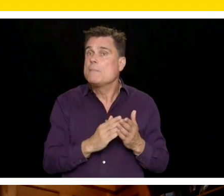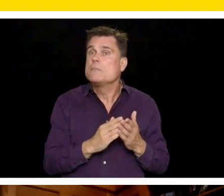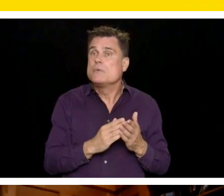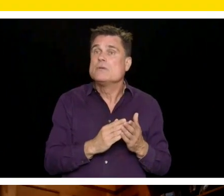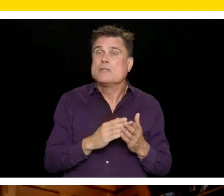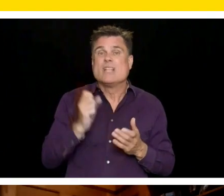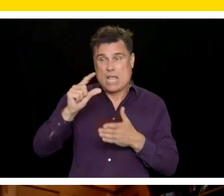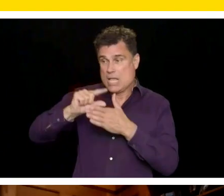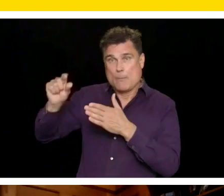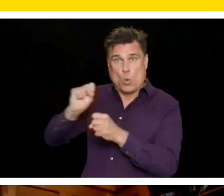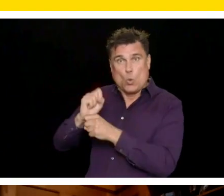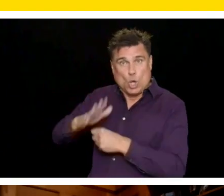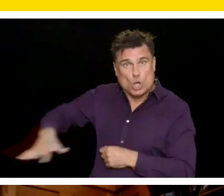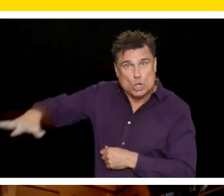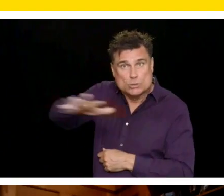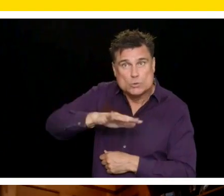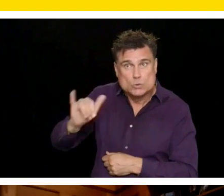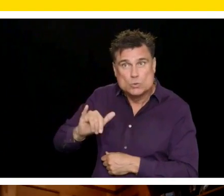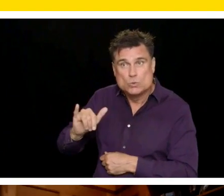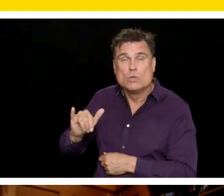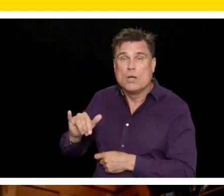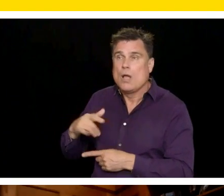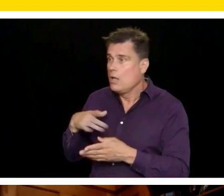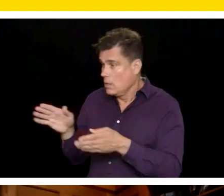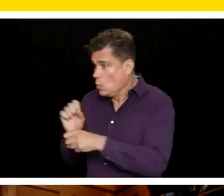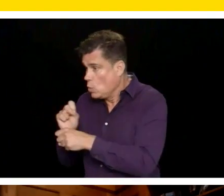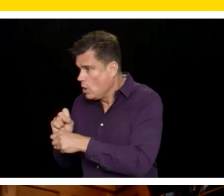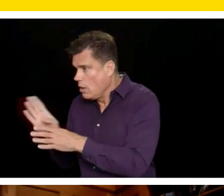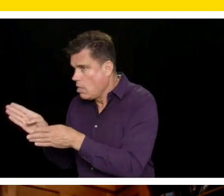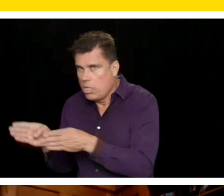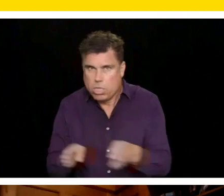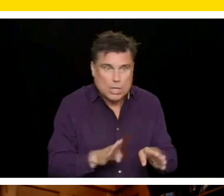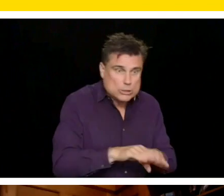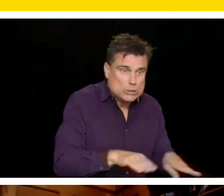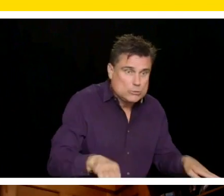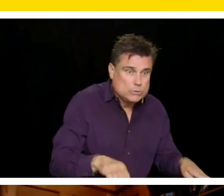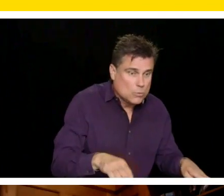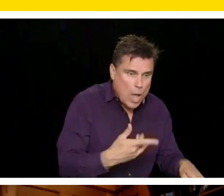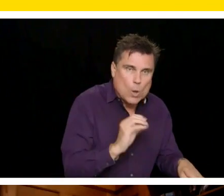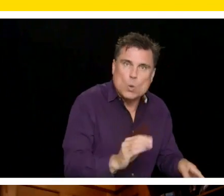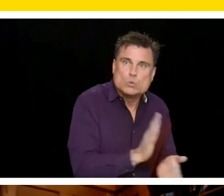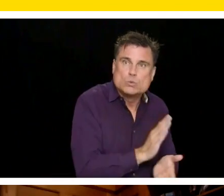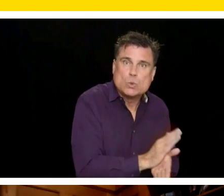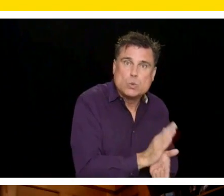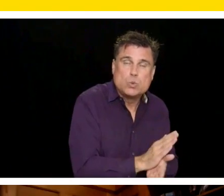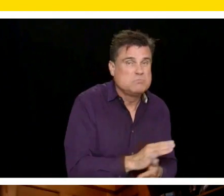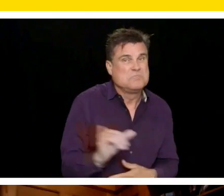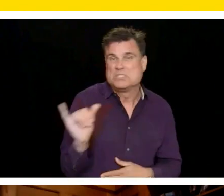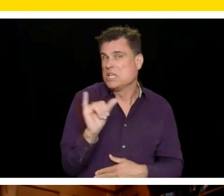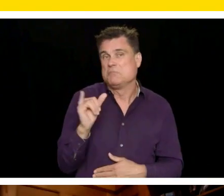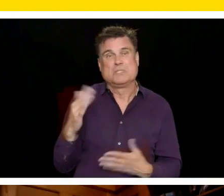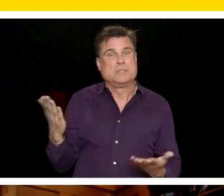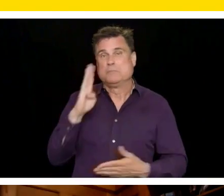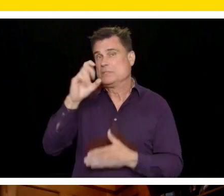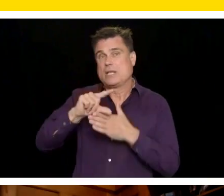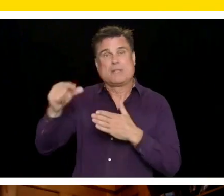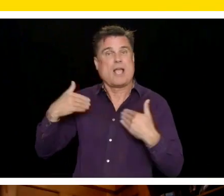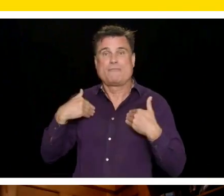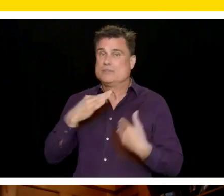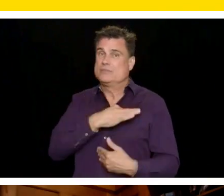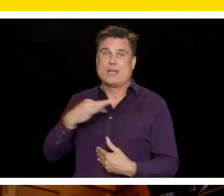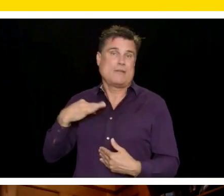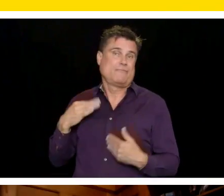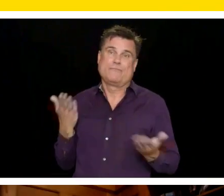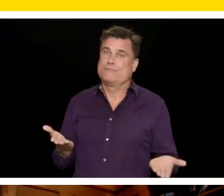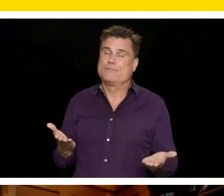that owners of small businesses that are still barely alive post the shutdown and are